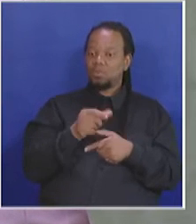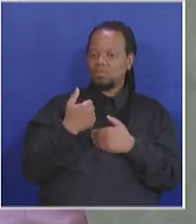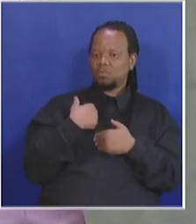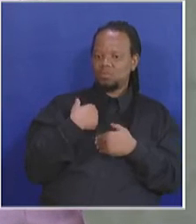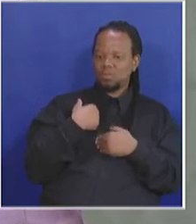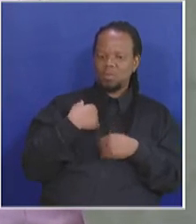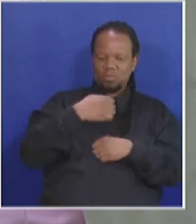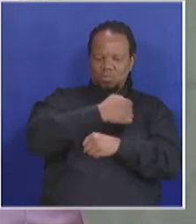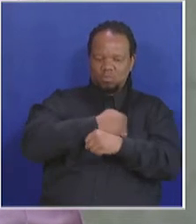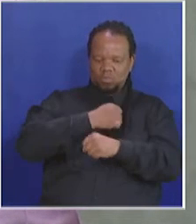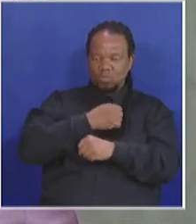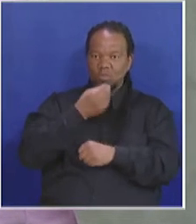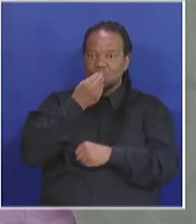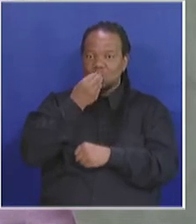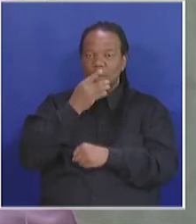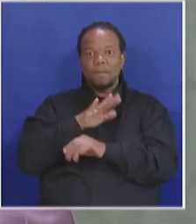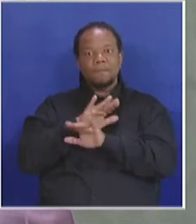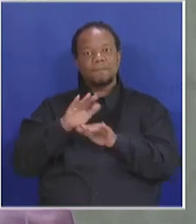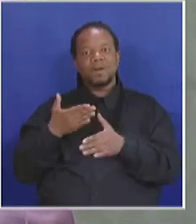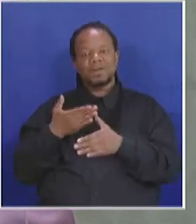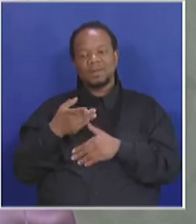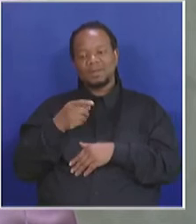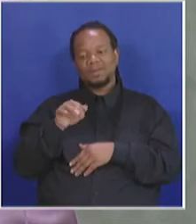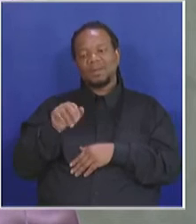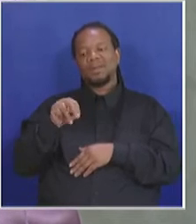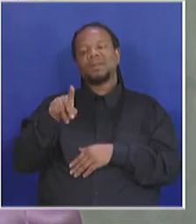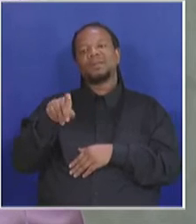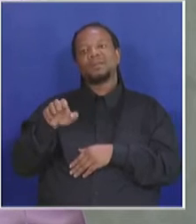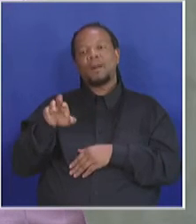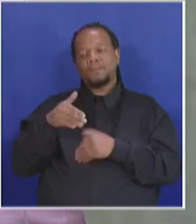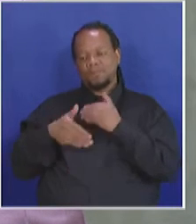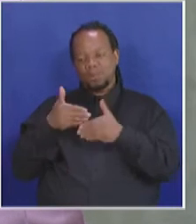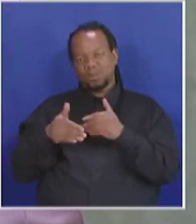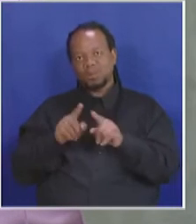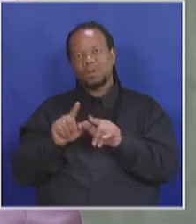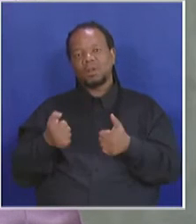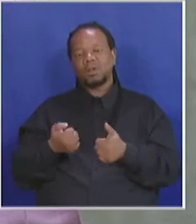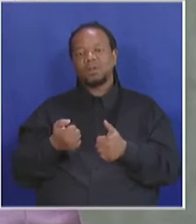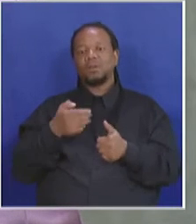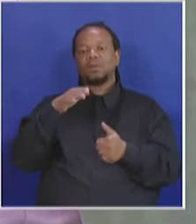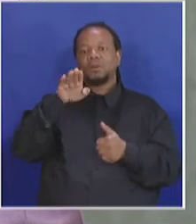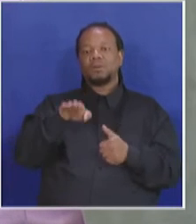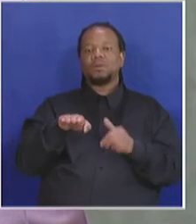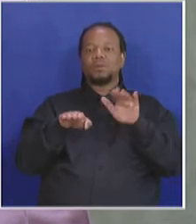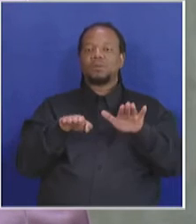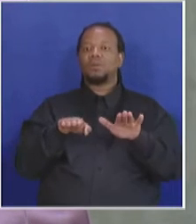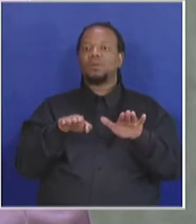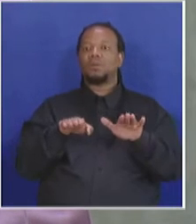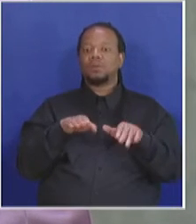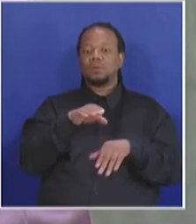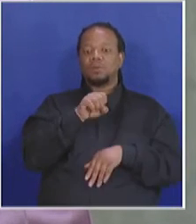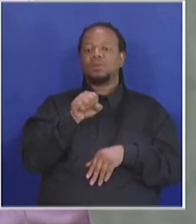bid process to appoint was in process. Shortage of state-owned vehicles, subs did not have vehicles allocated to them.